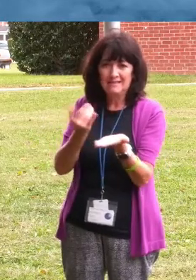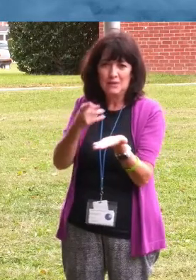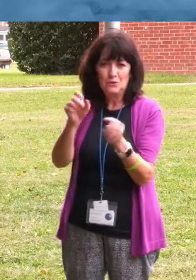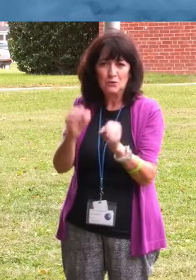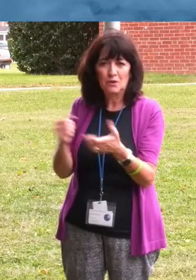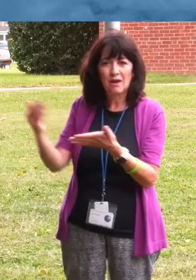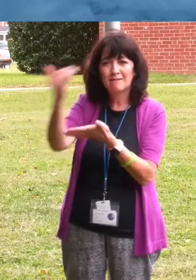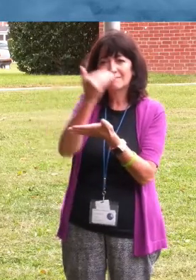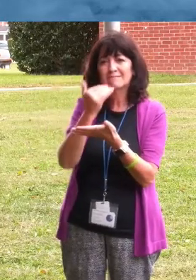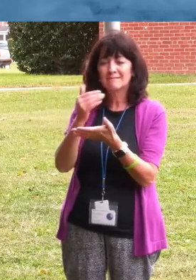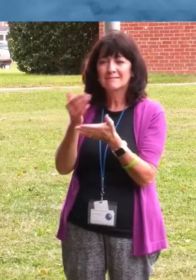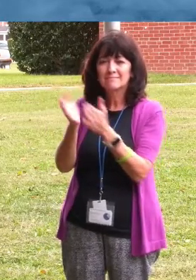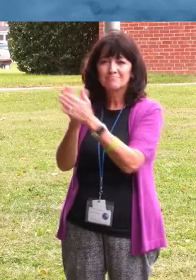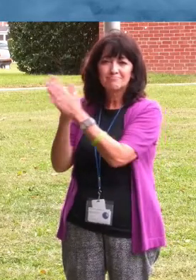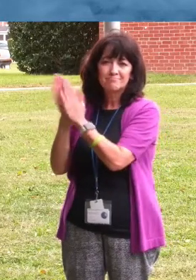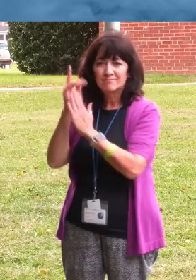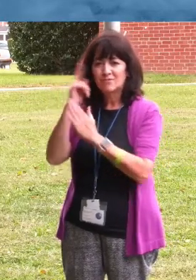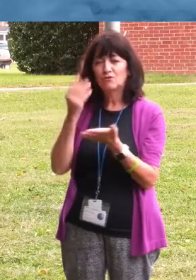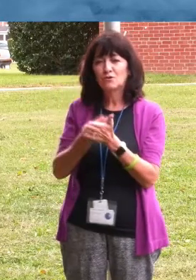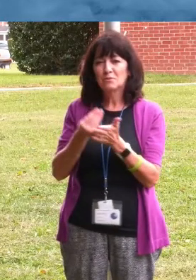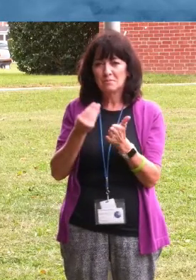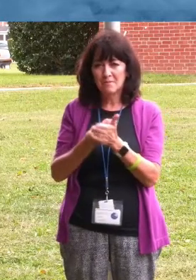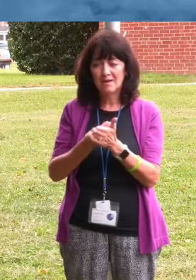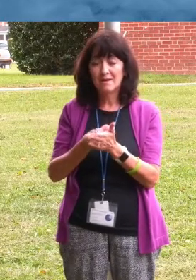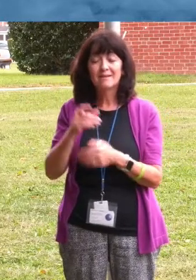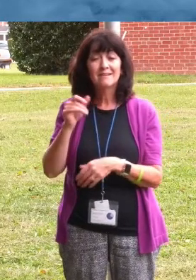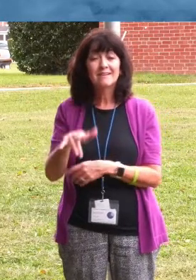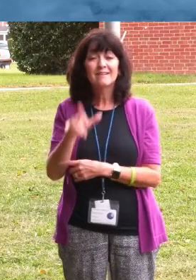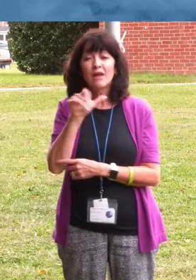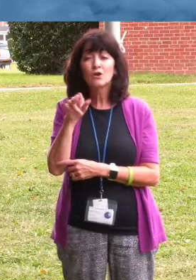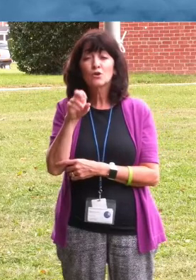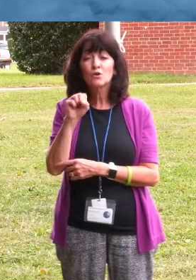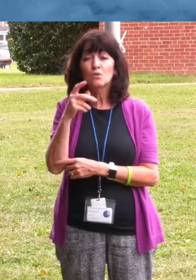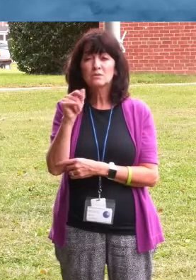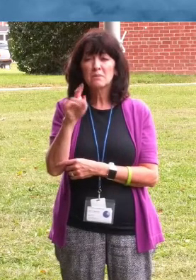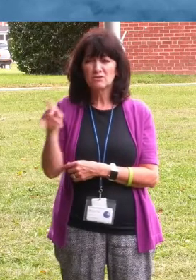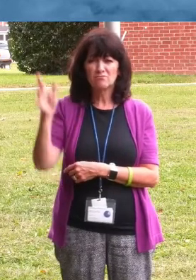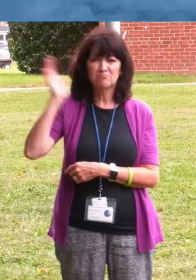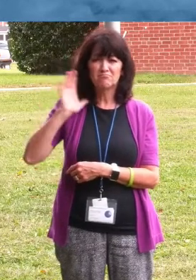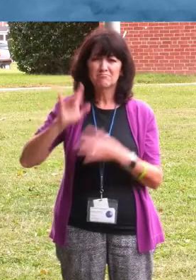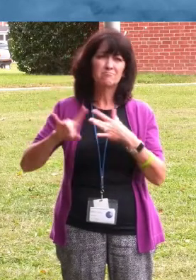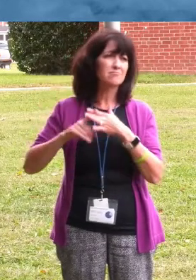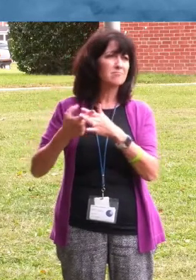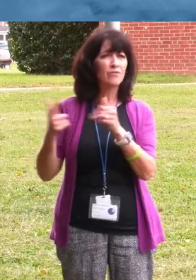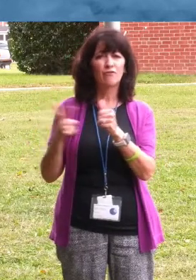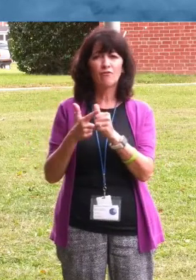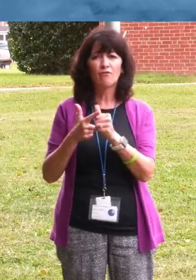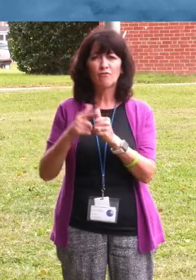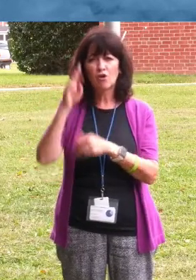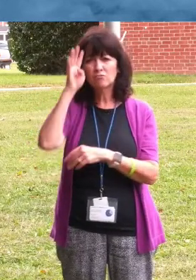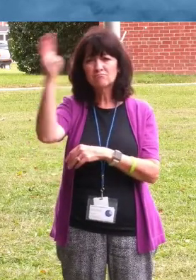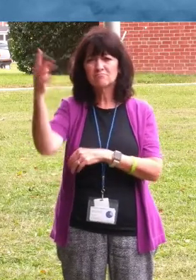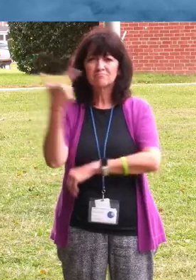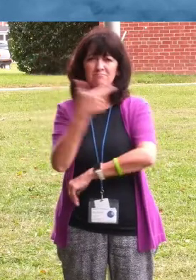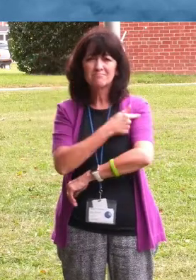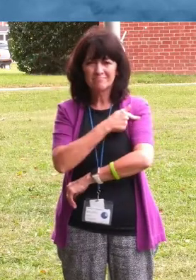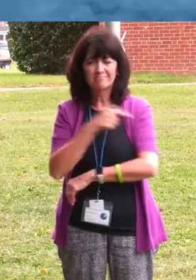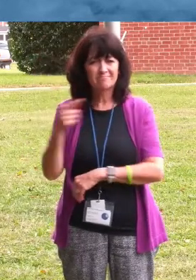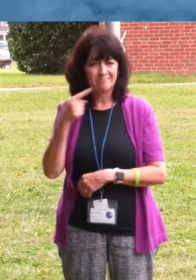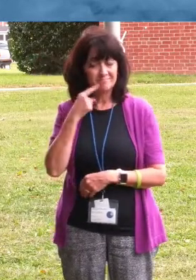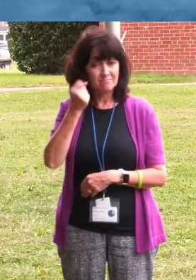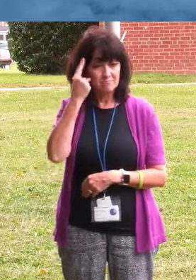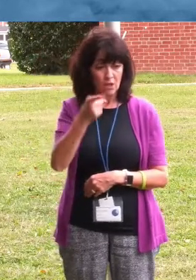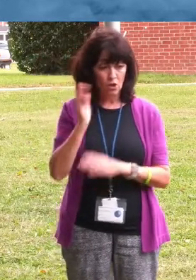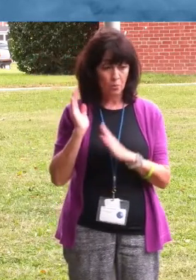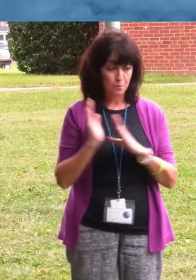So as the famous scientist and vaccine pioneer Louis Pasteur said, fortune favors the prepared mind. And that is, again, certainly true in this